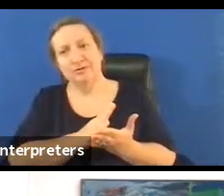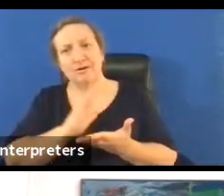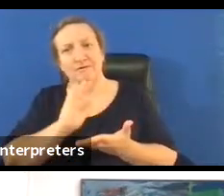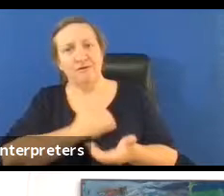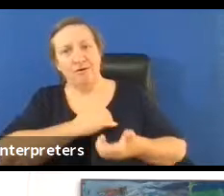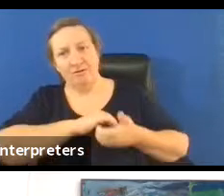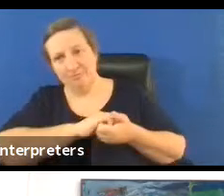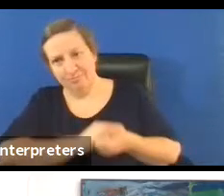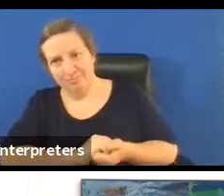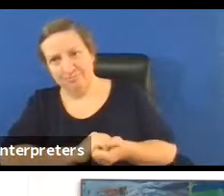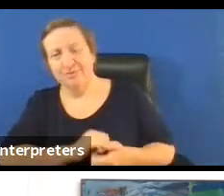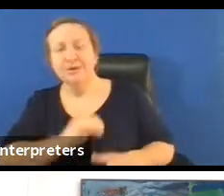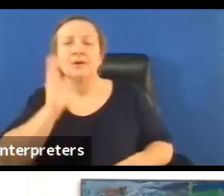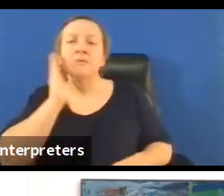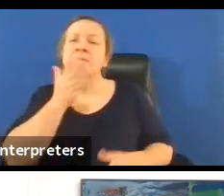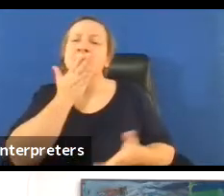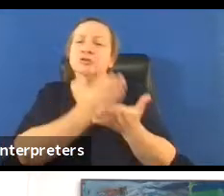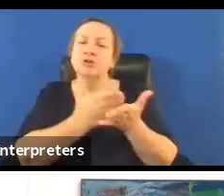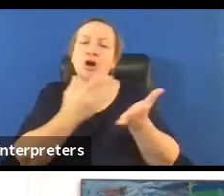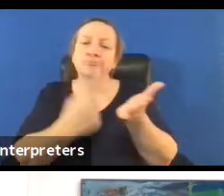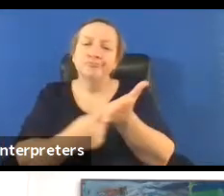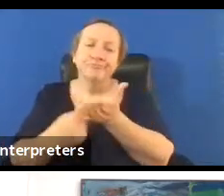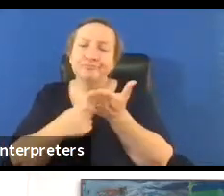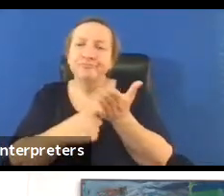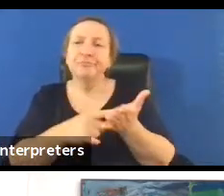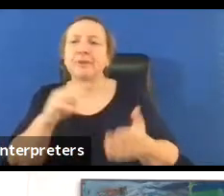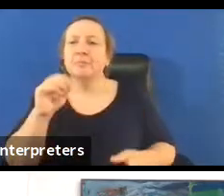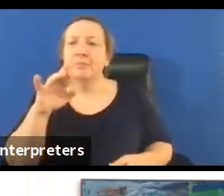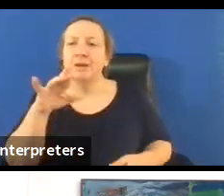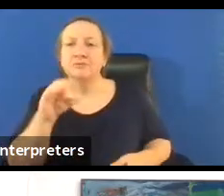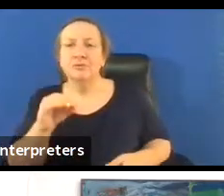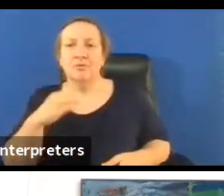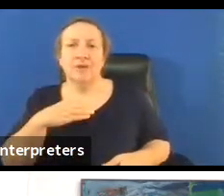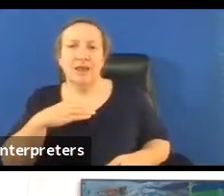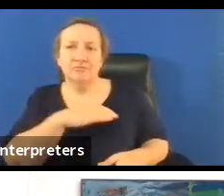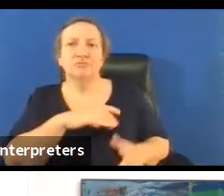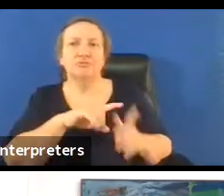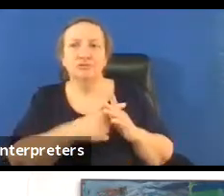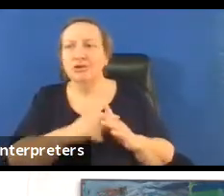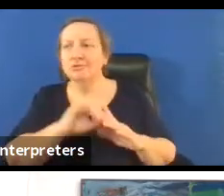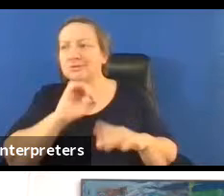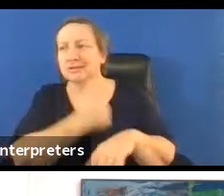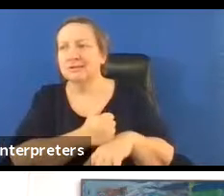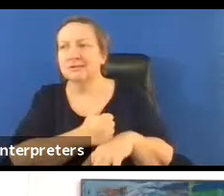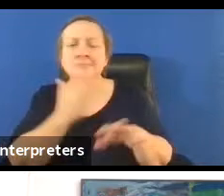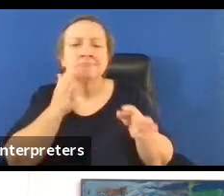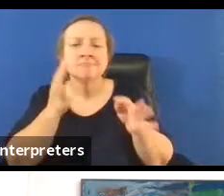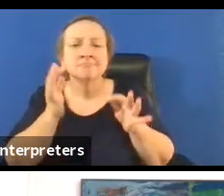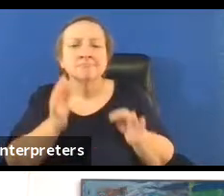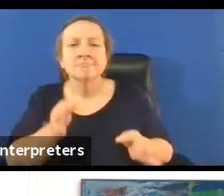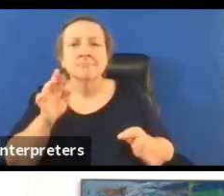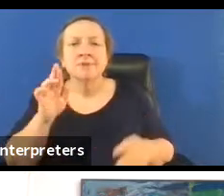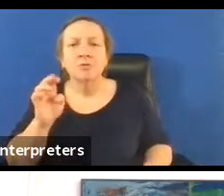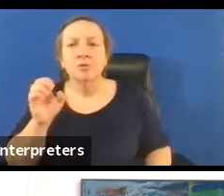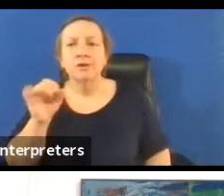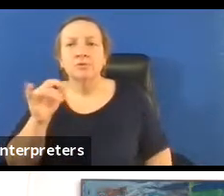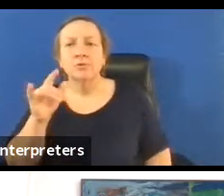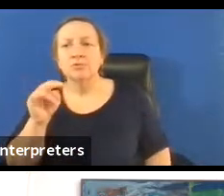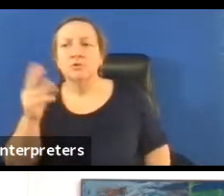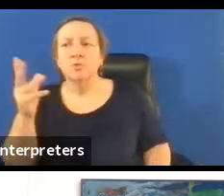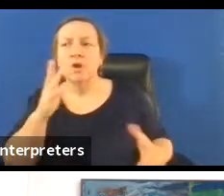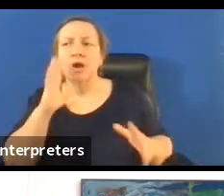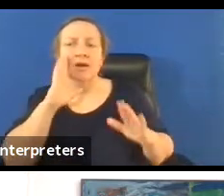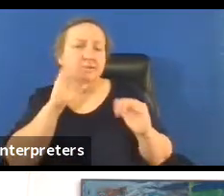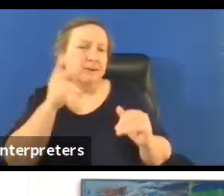partnership, and it will be a good conversation as the Metro Council starts to put together a resolution of what they expect to see in terms of